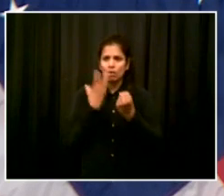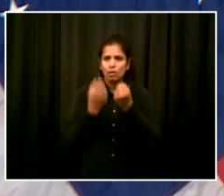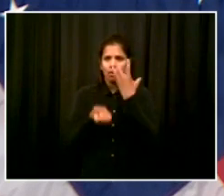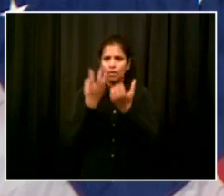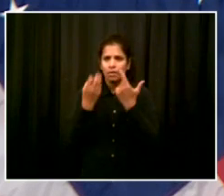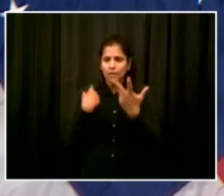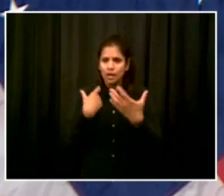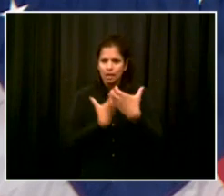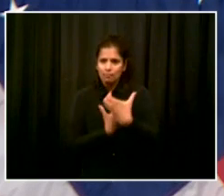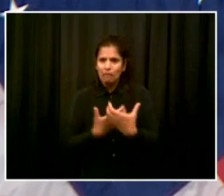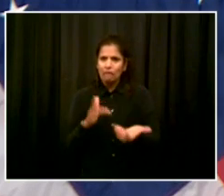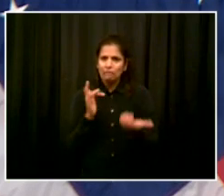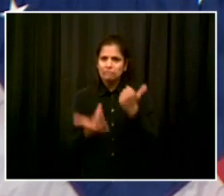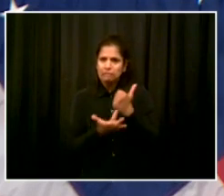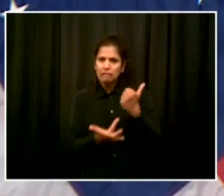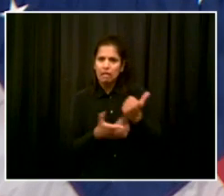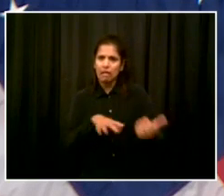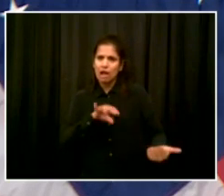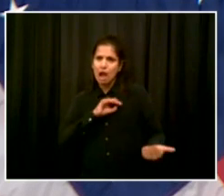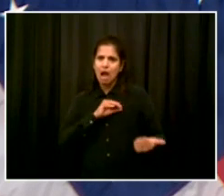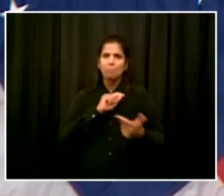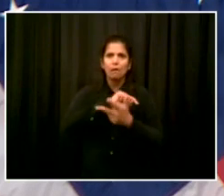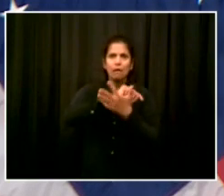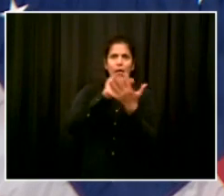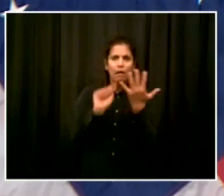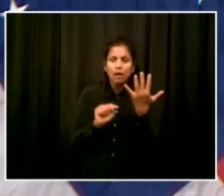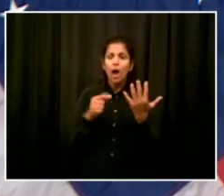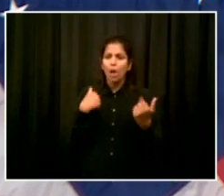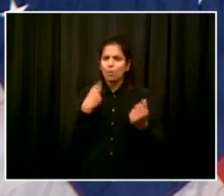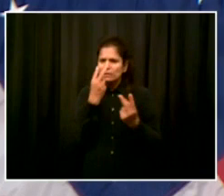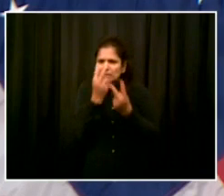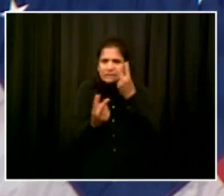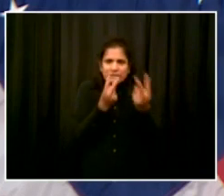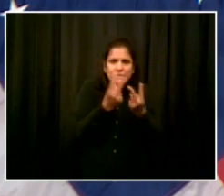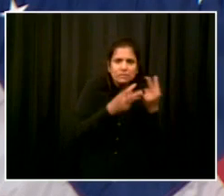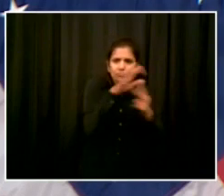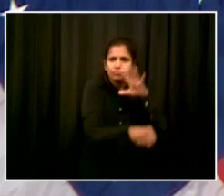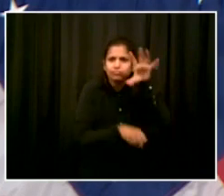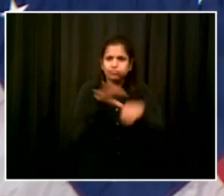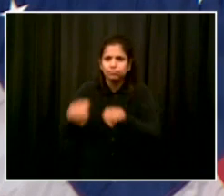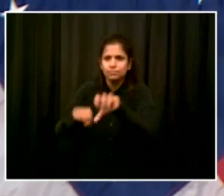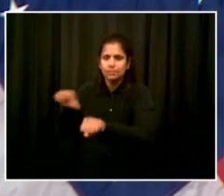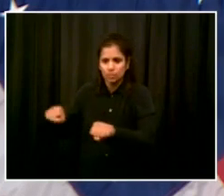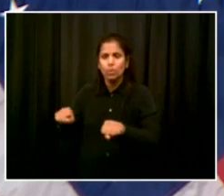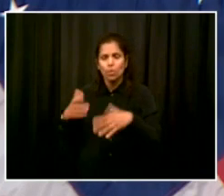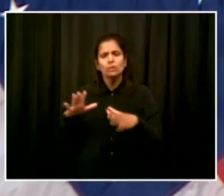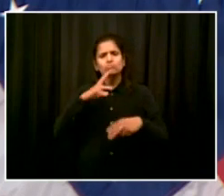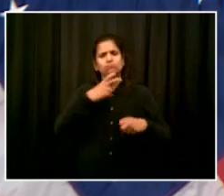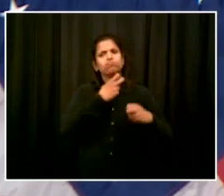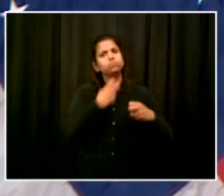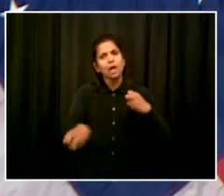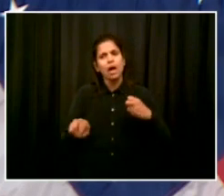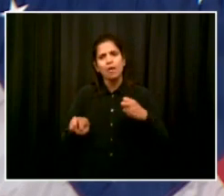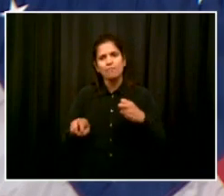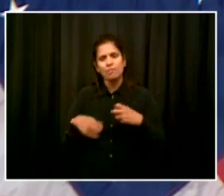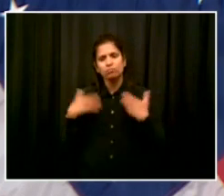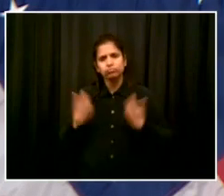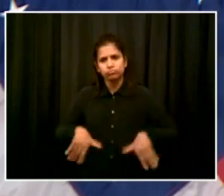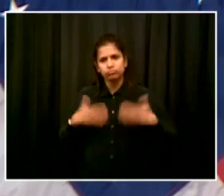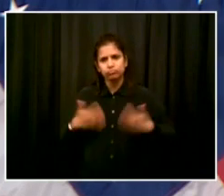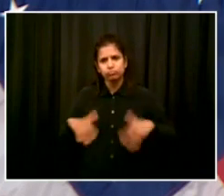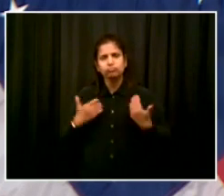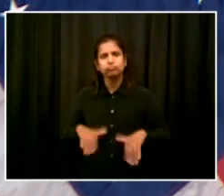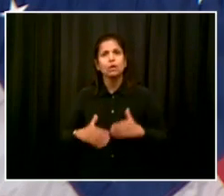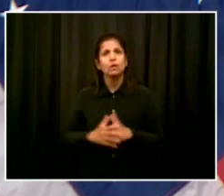courts and getting people to cooperate in investigations. And we know exactly where to put the cops. And it's